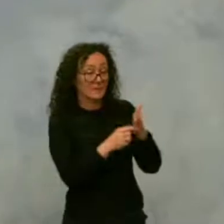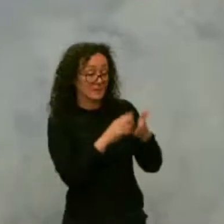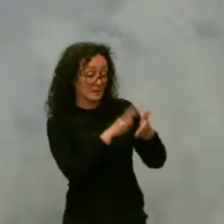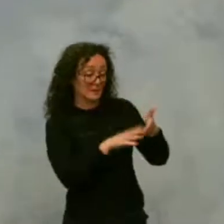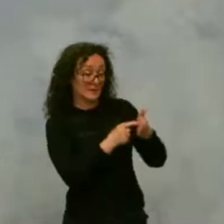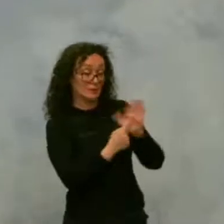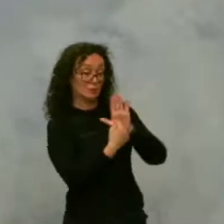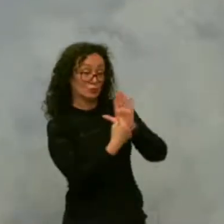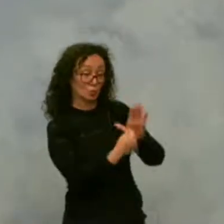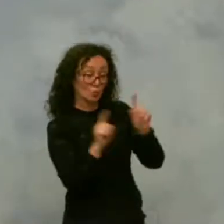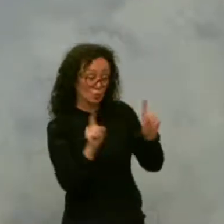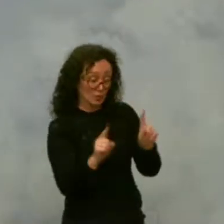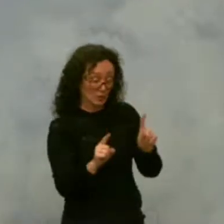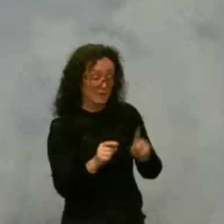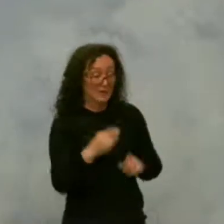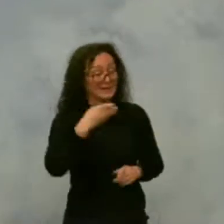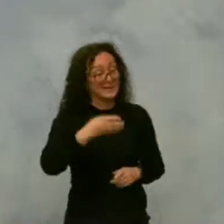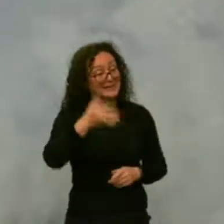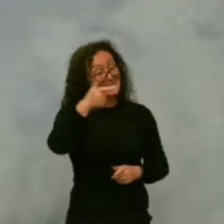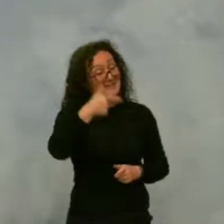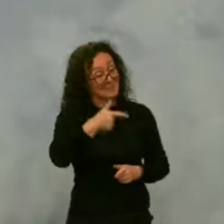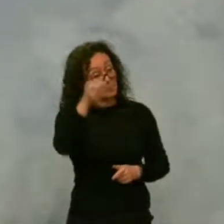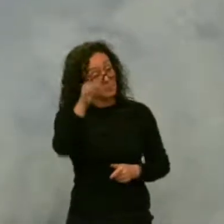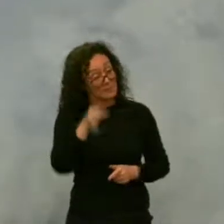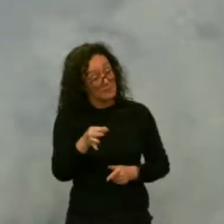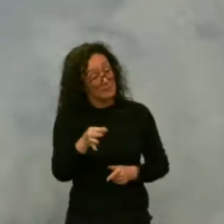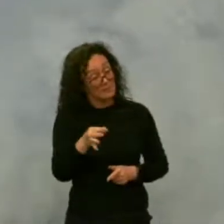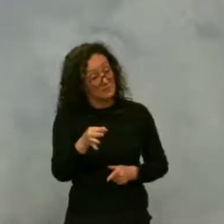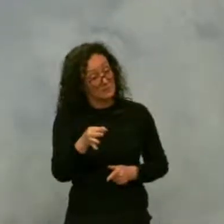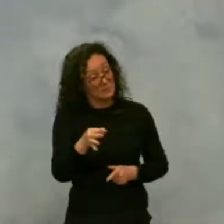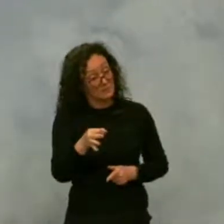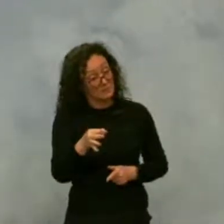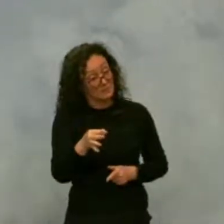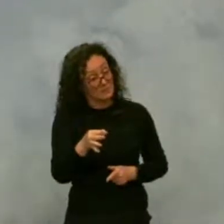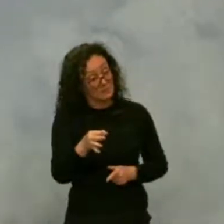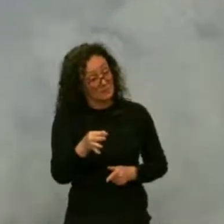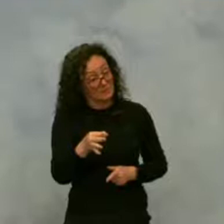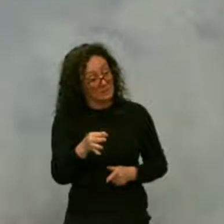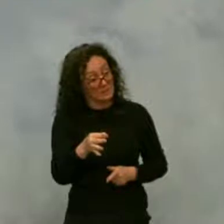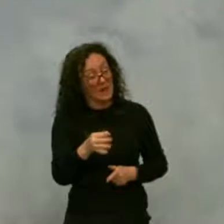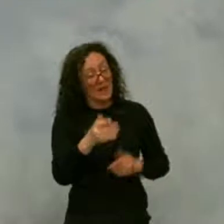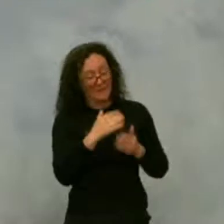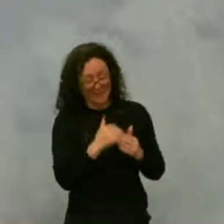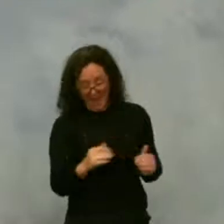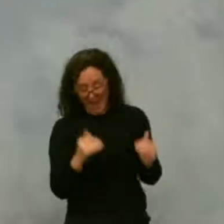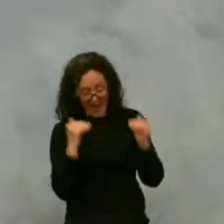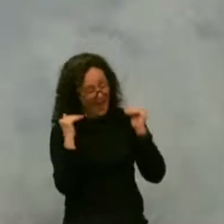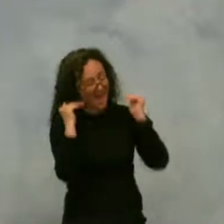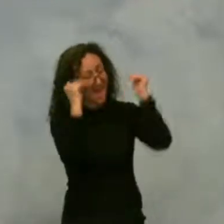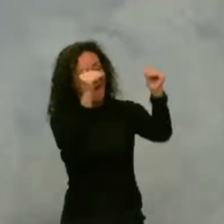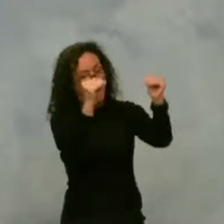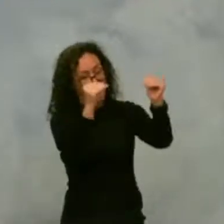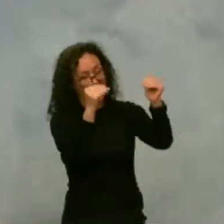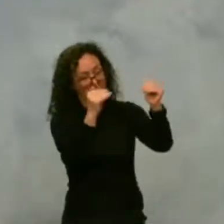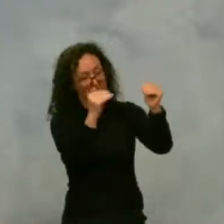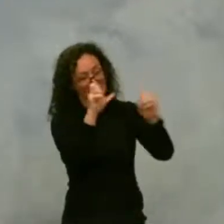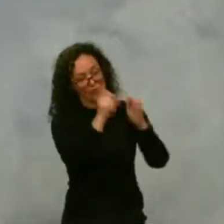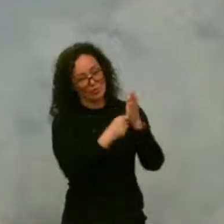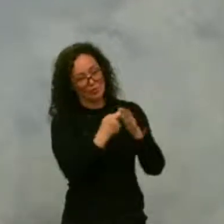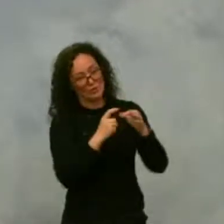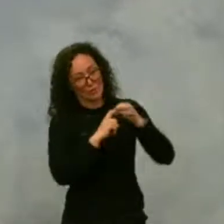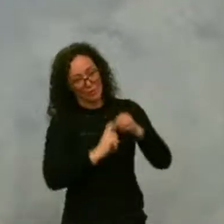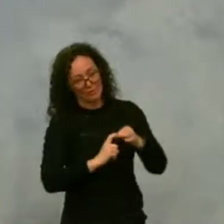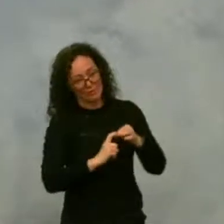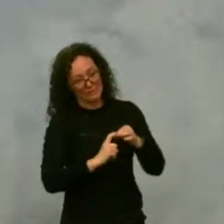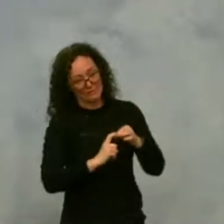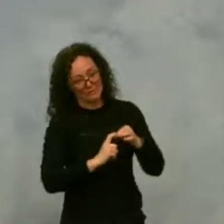that 97% of our deposits have been made with counterparties of a very high credit quality, which is the UK